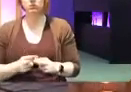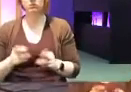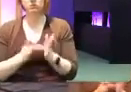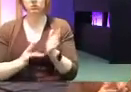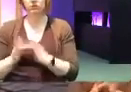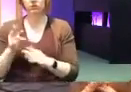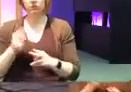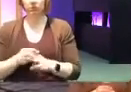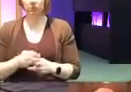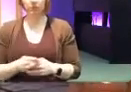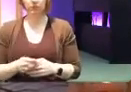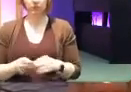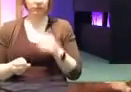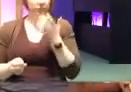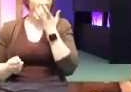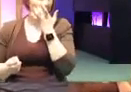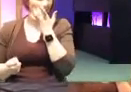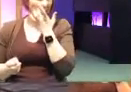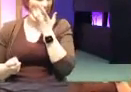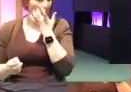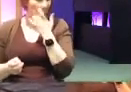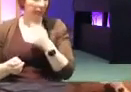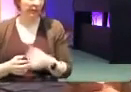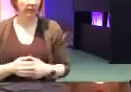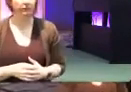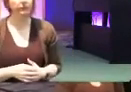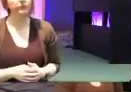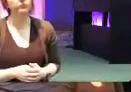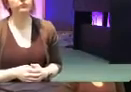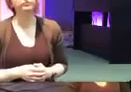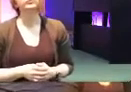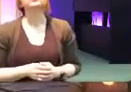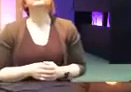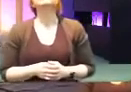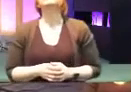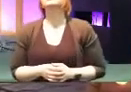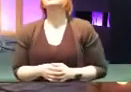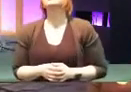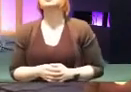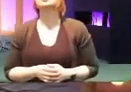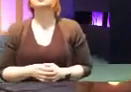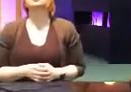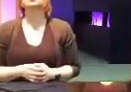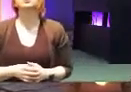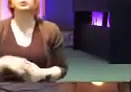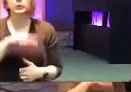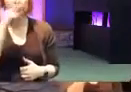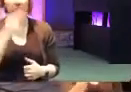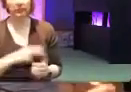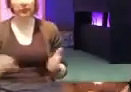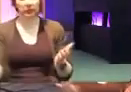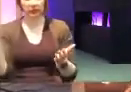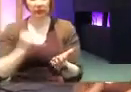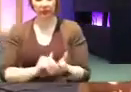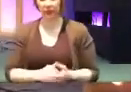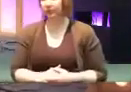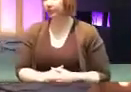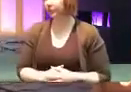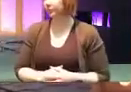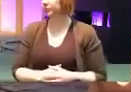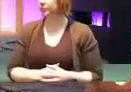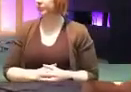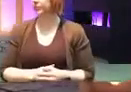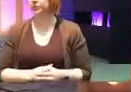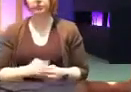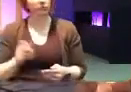In Jesus' name. Let's sing that chorus again. You're worthy of it all. You are worthy of it all. We're just going to come. We're just going to pray for each one of you. Pastor Vondell, again,